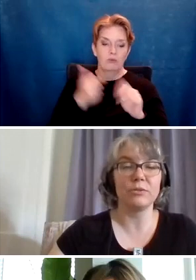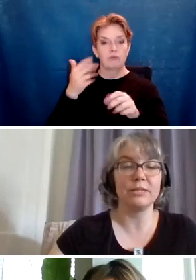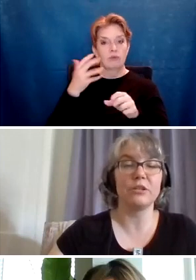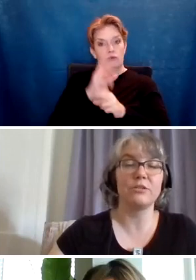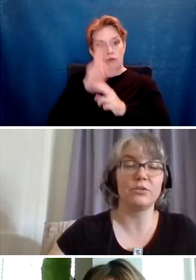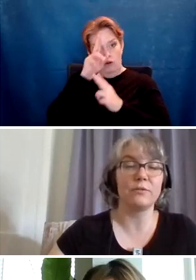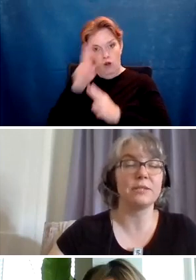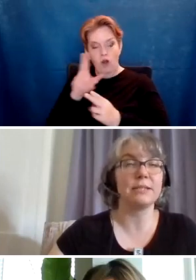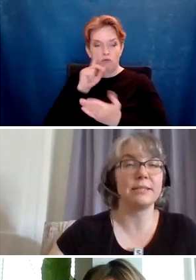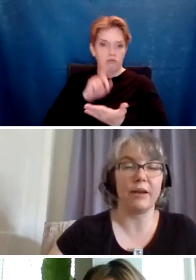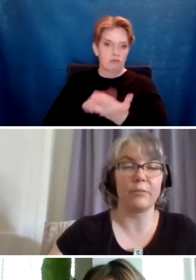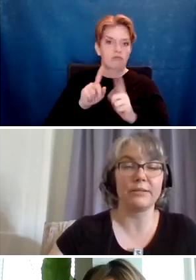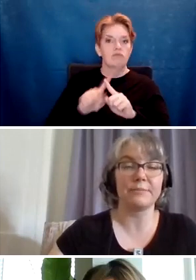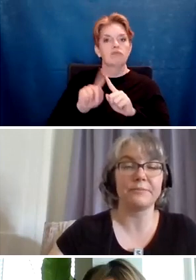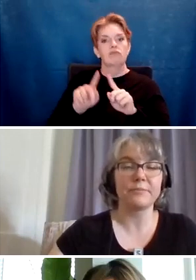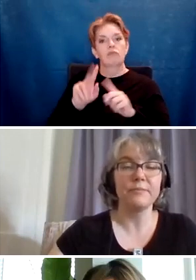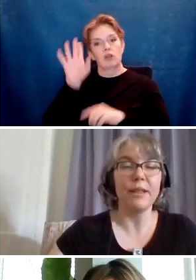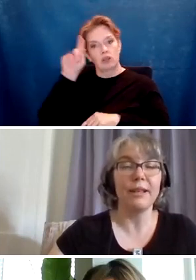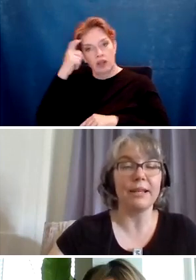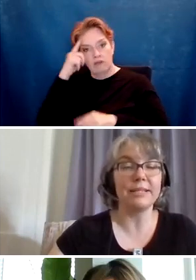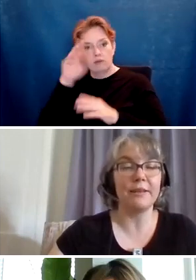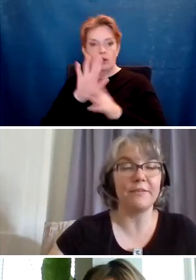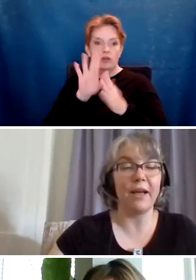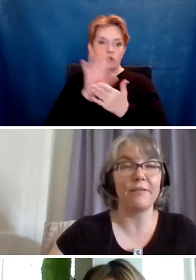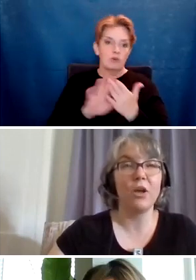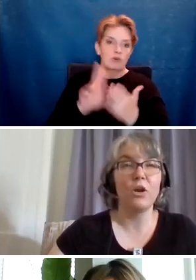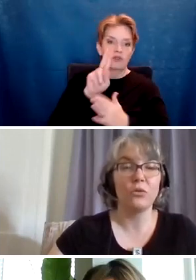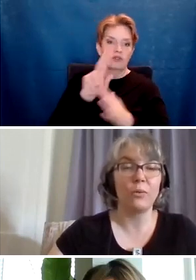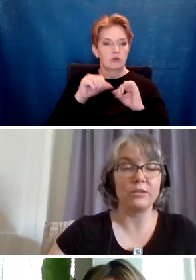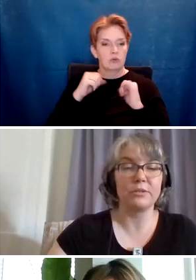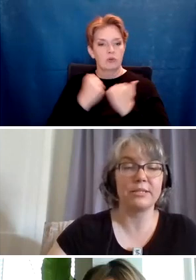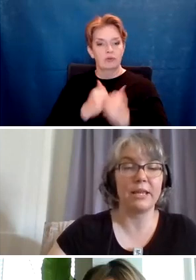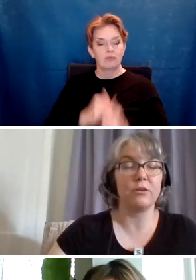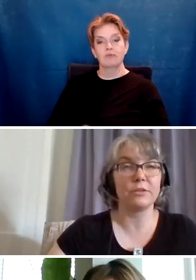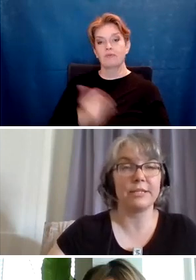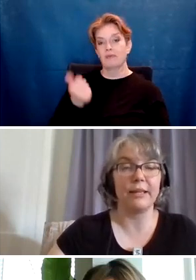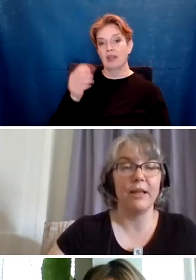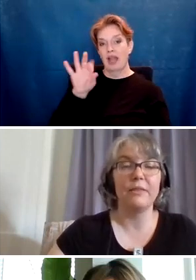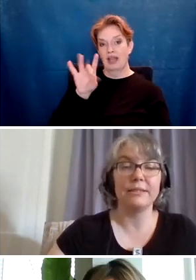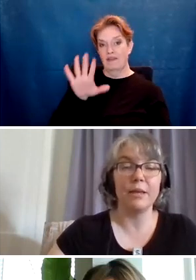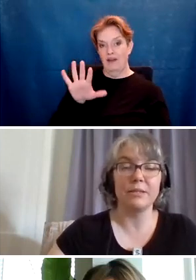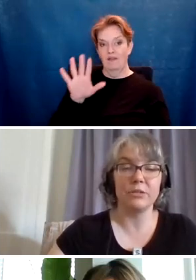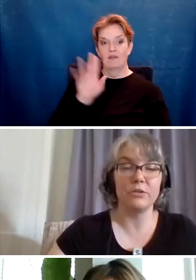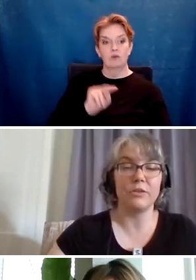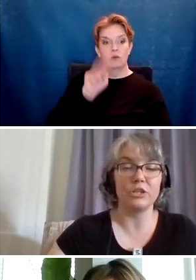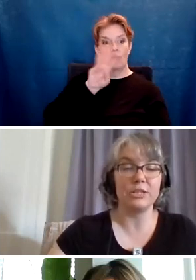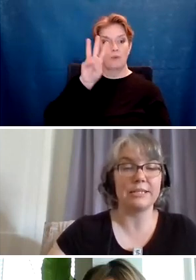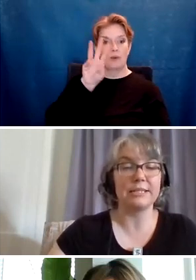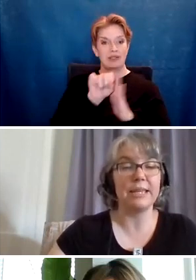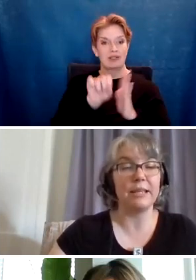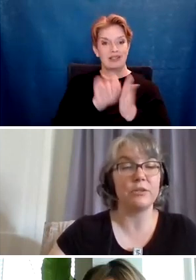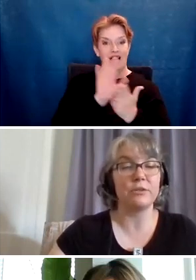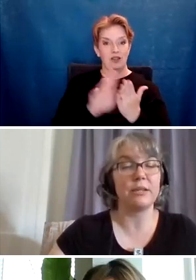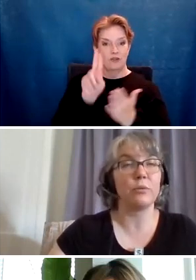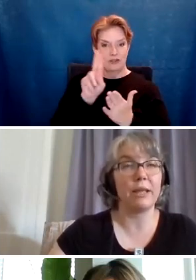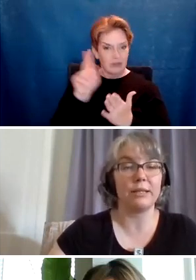from associations, universities, and governments. In 1985, Northwestern State University, the same institution that she had to